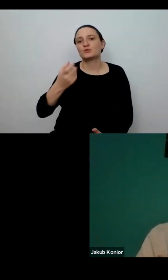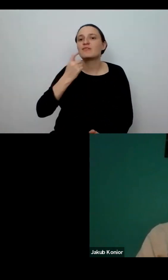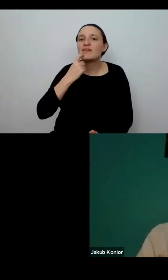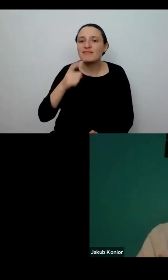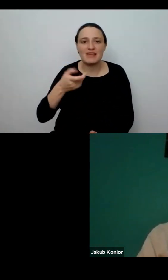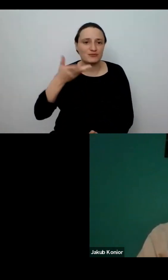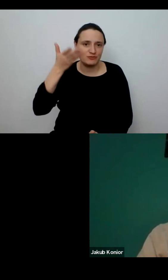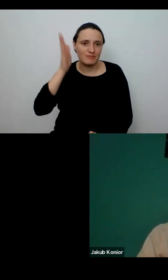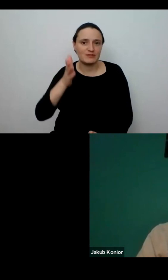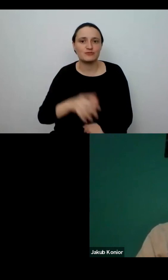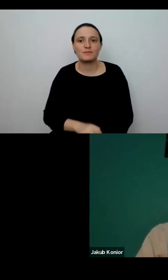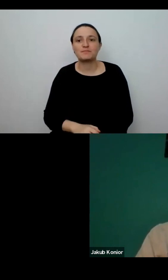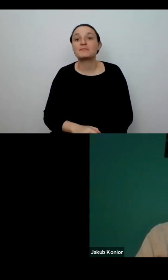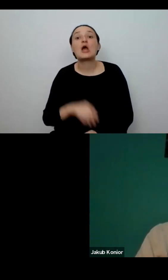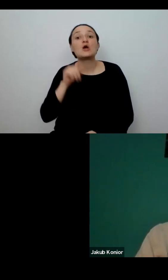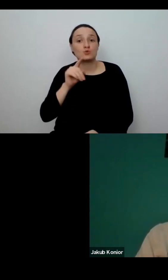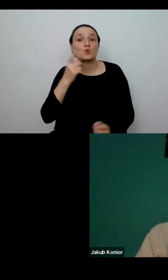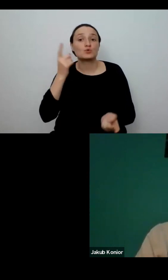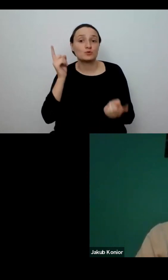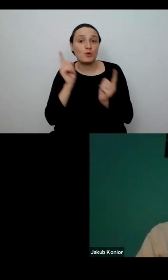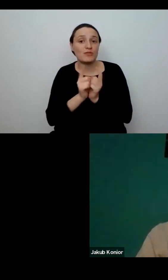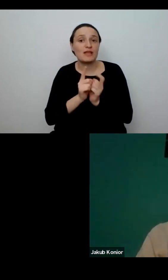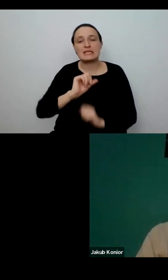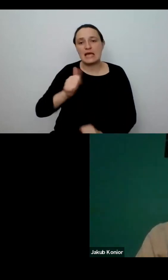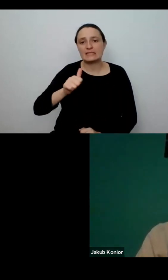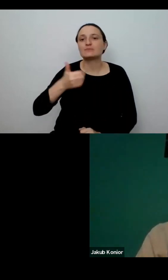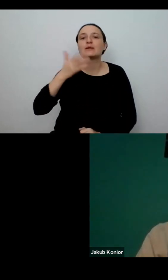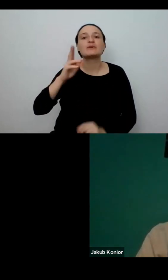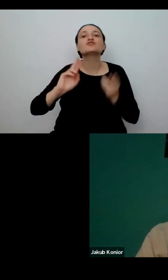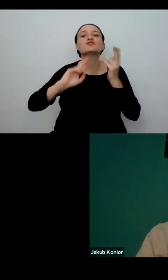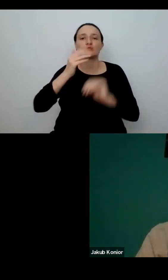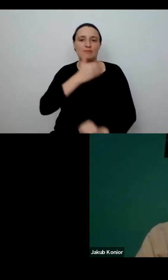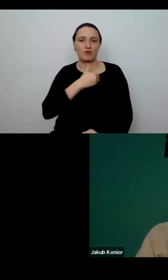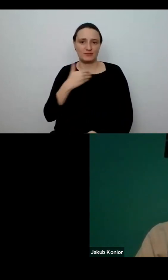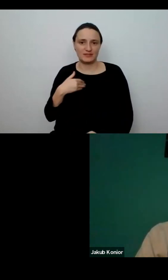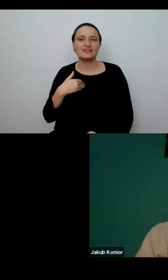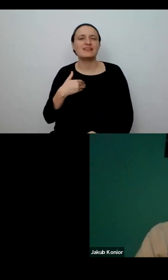So stay tuned for further information, which will be posted on our websites